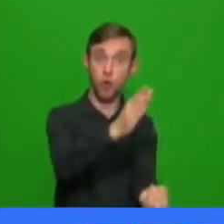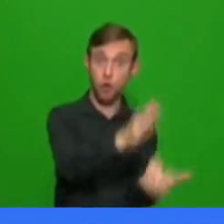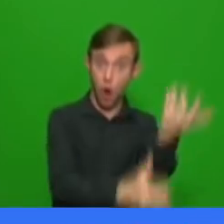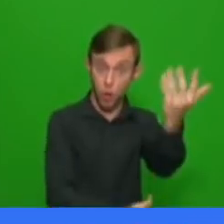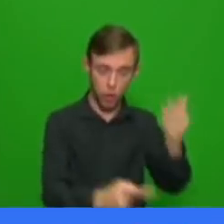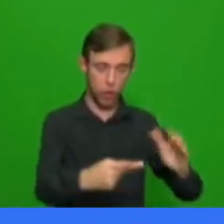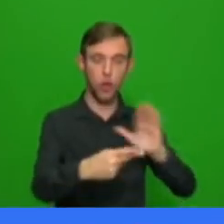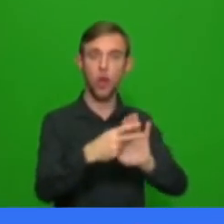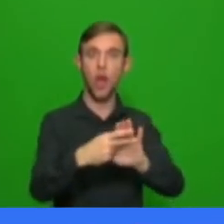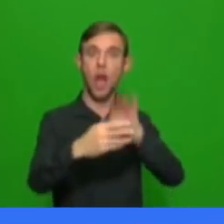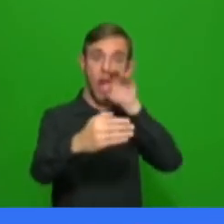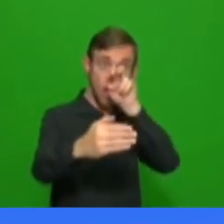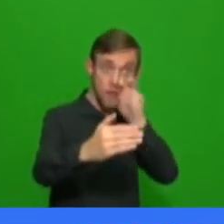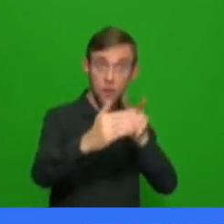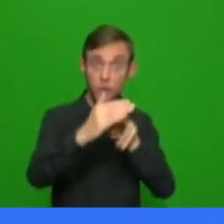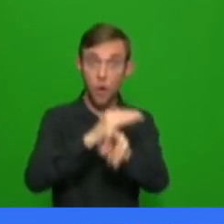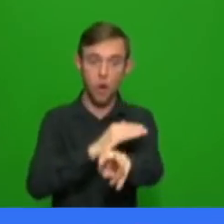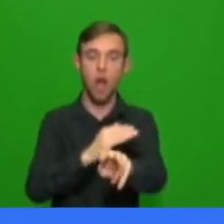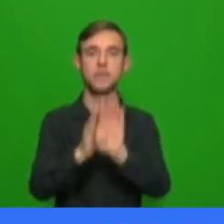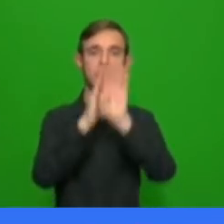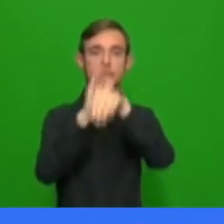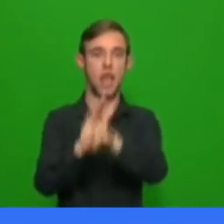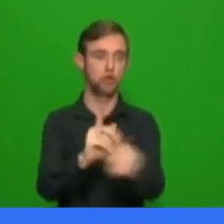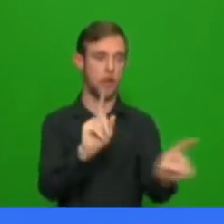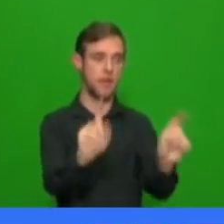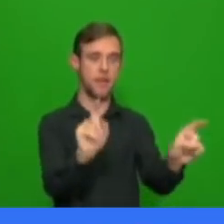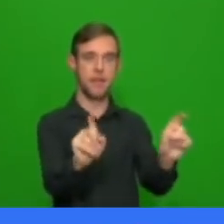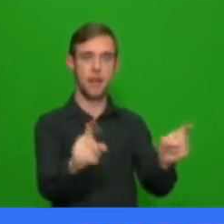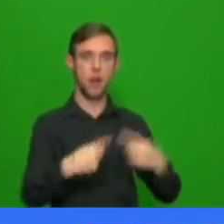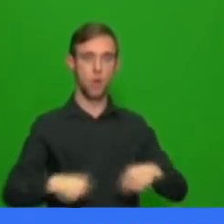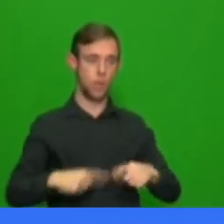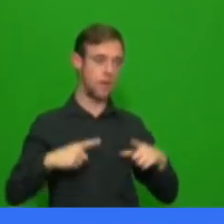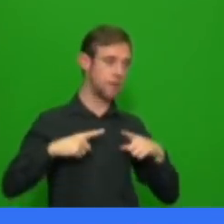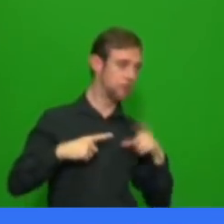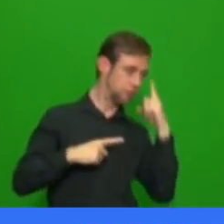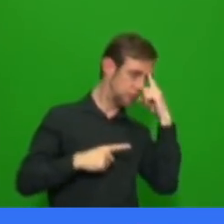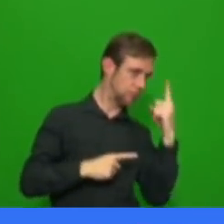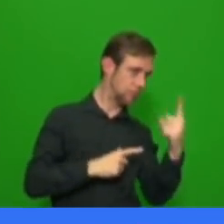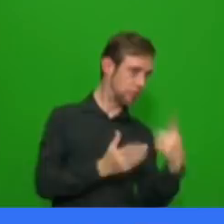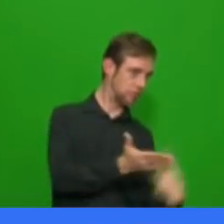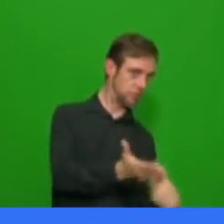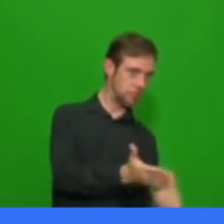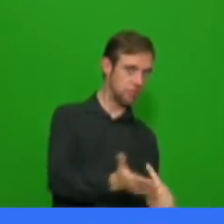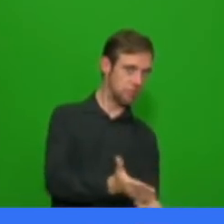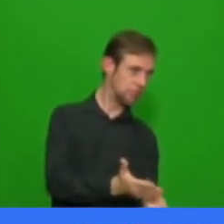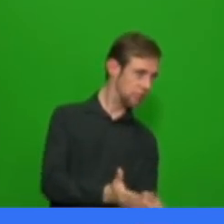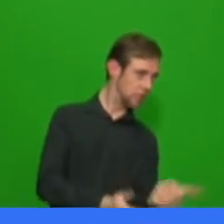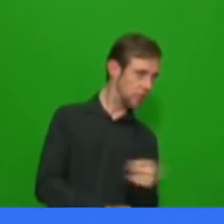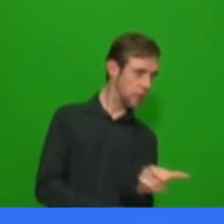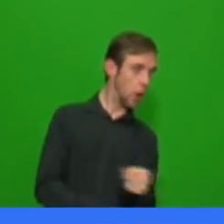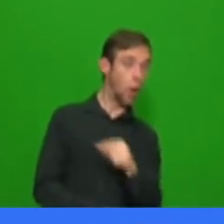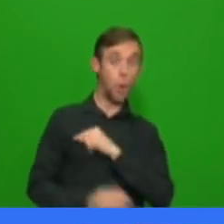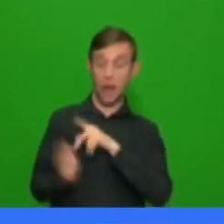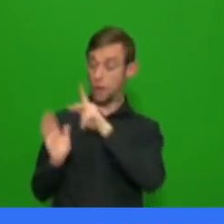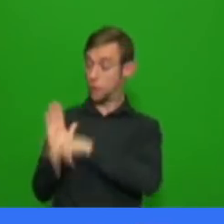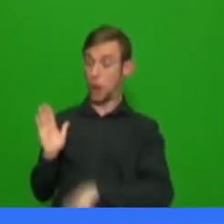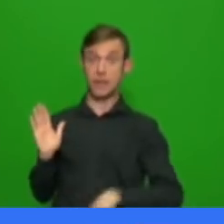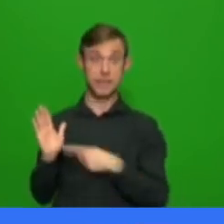is our forecast for inflation? Because the policy horizon is